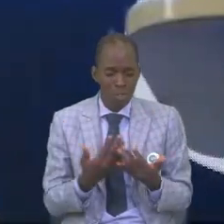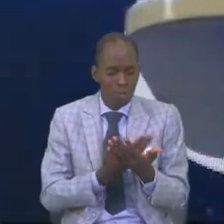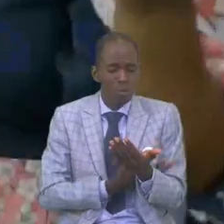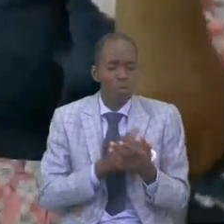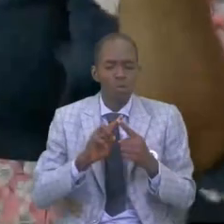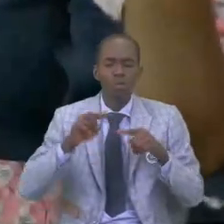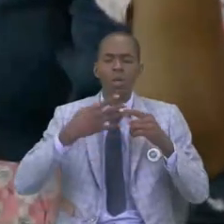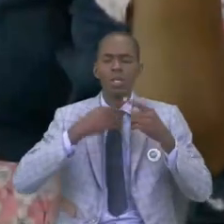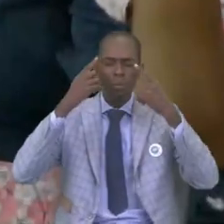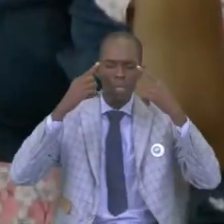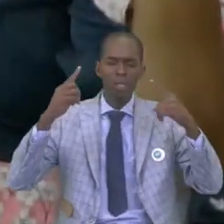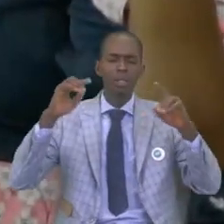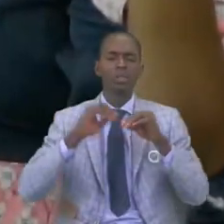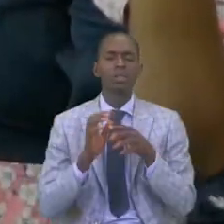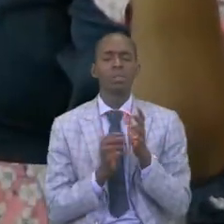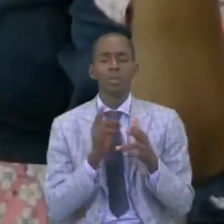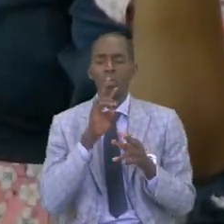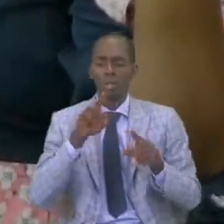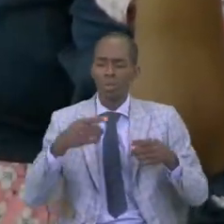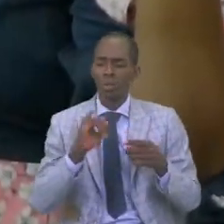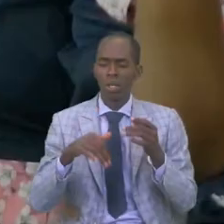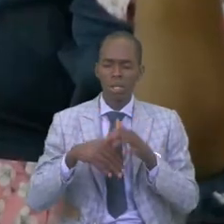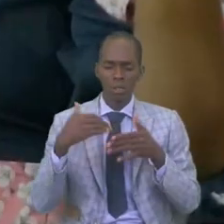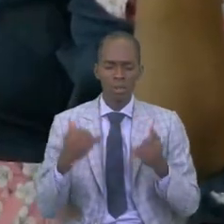succeed. You are going out to go and